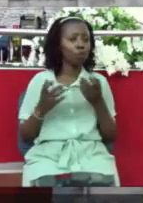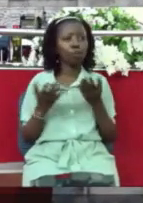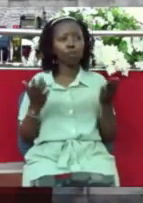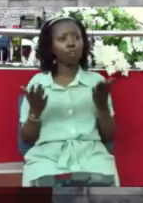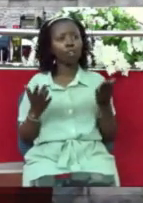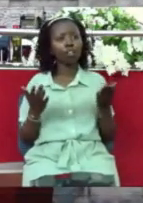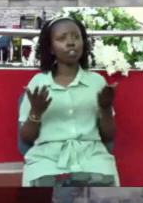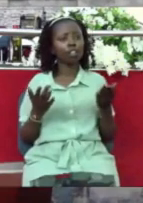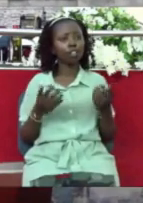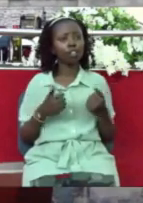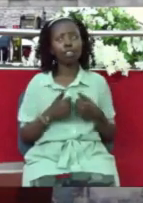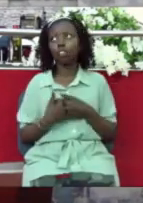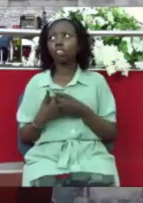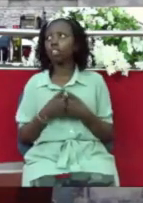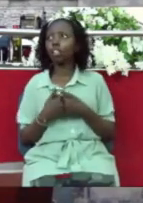Ya trials iweke?